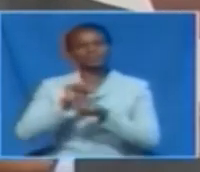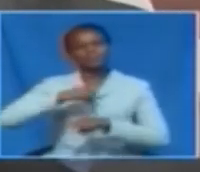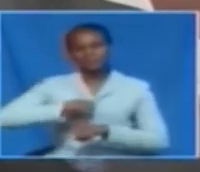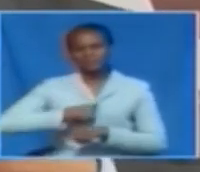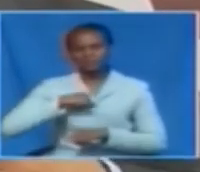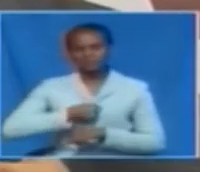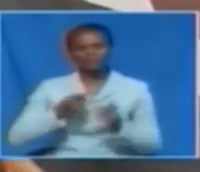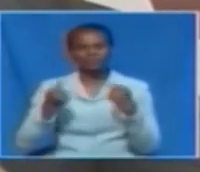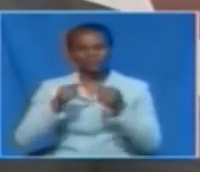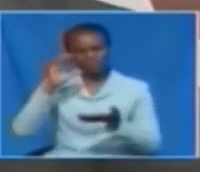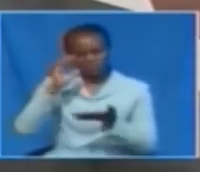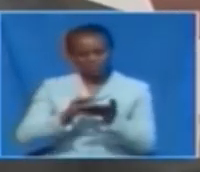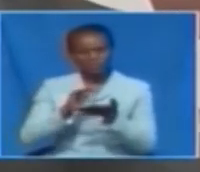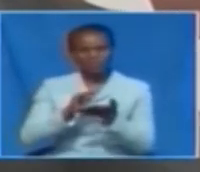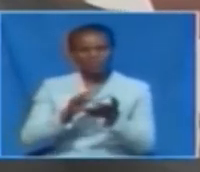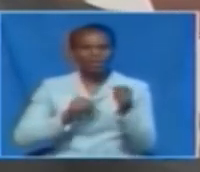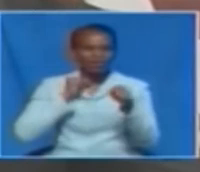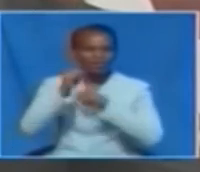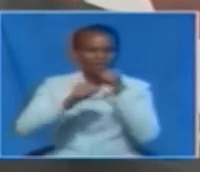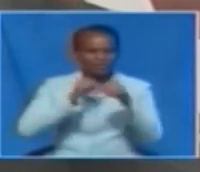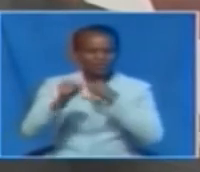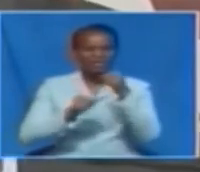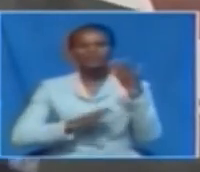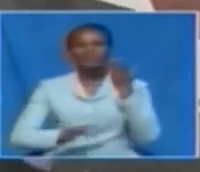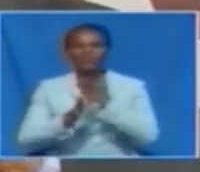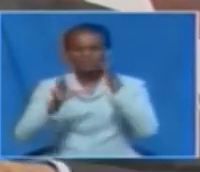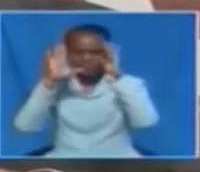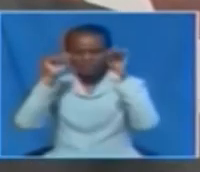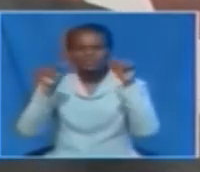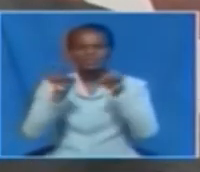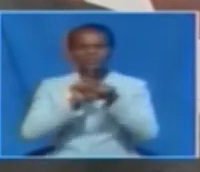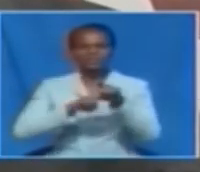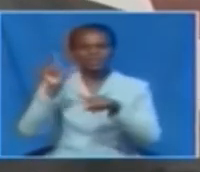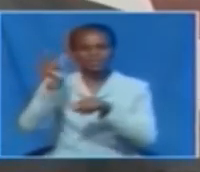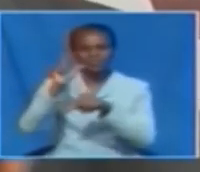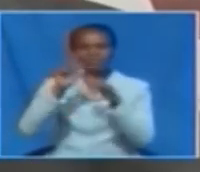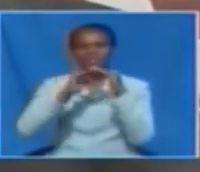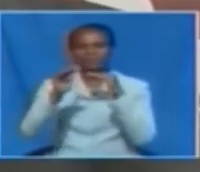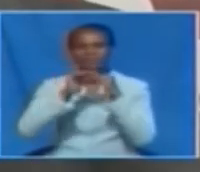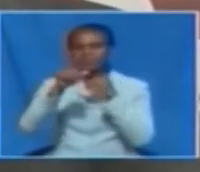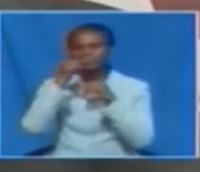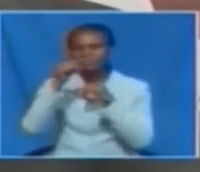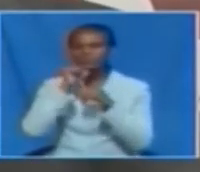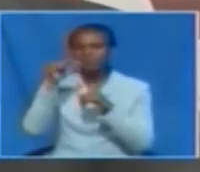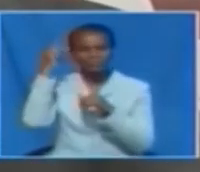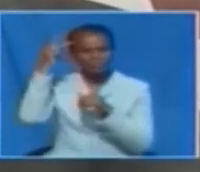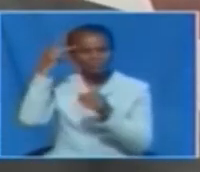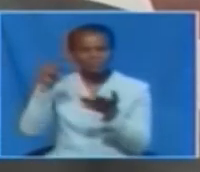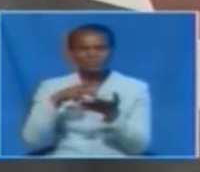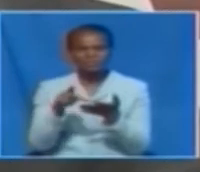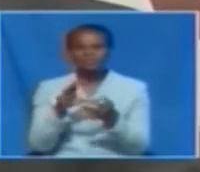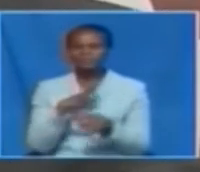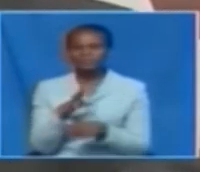if you reduce me to just fighting for the running mate, then you're bringing MMD to the level where you're saying it's not a political party.